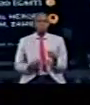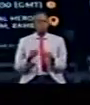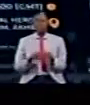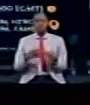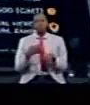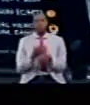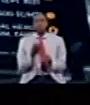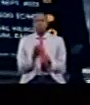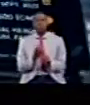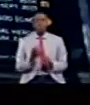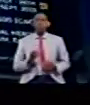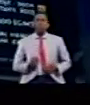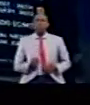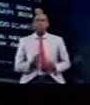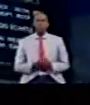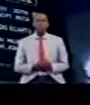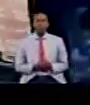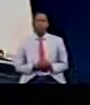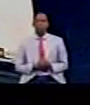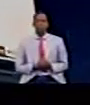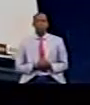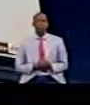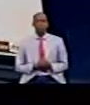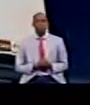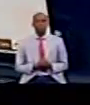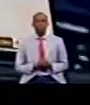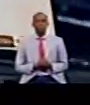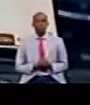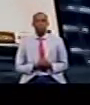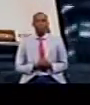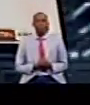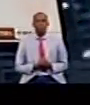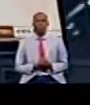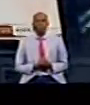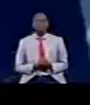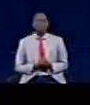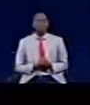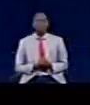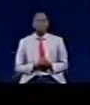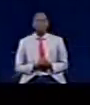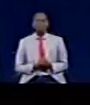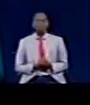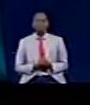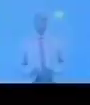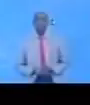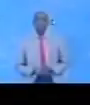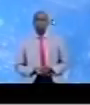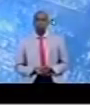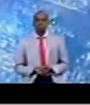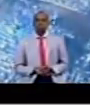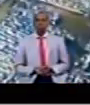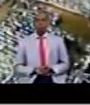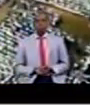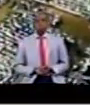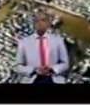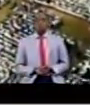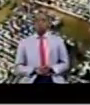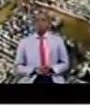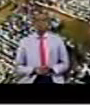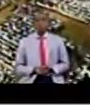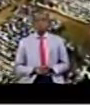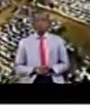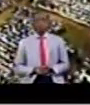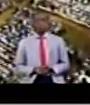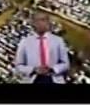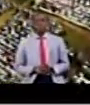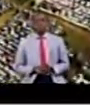Oh Lord, we pray that your hand will be upon these children. Oh Lord, pray that your hand will be upon these children. According to your word, oh